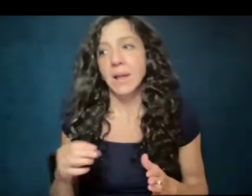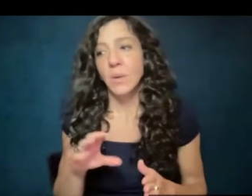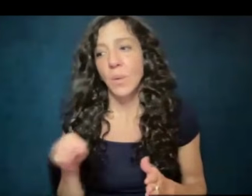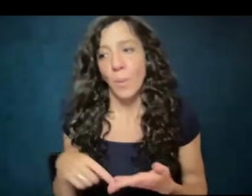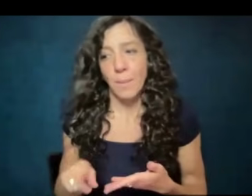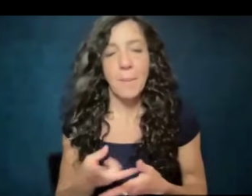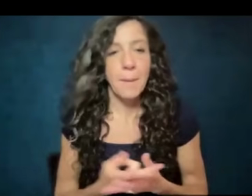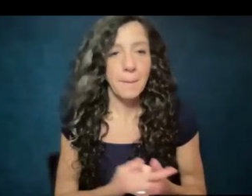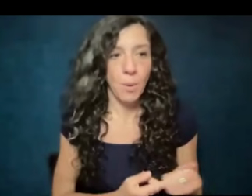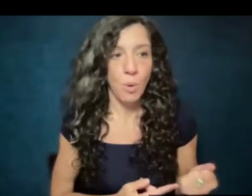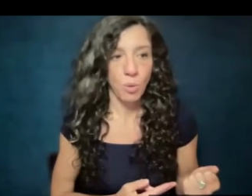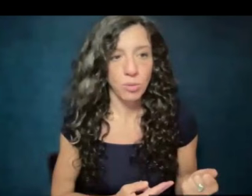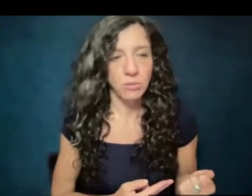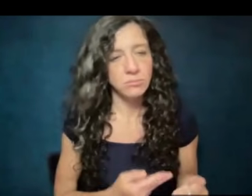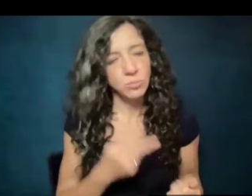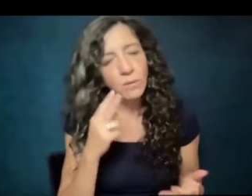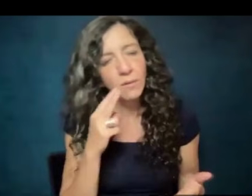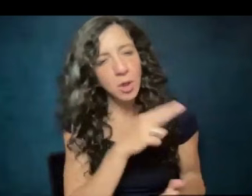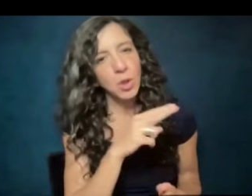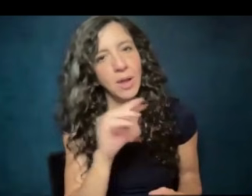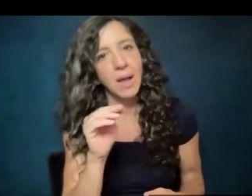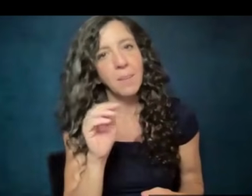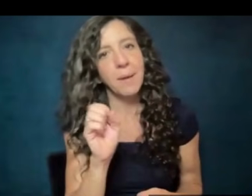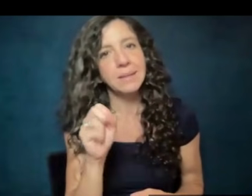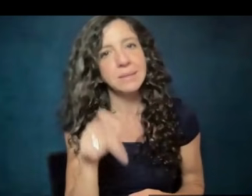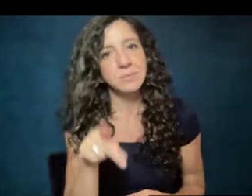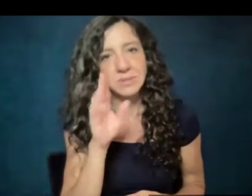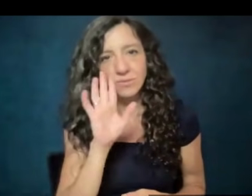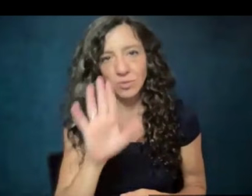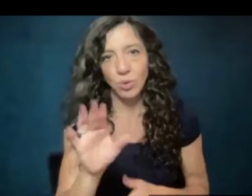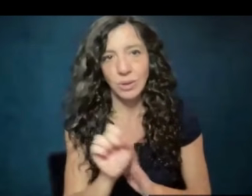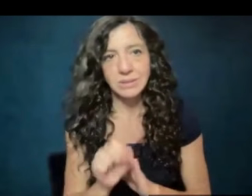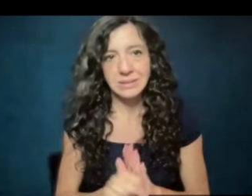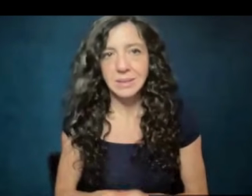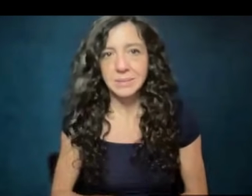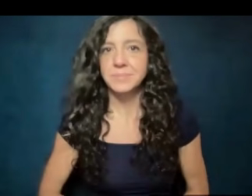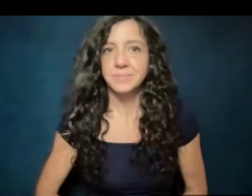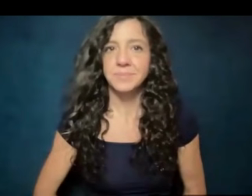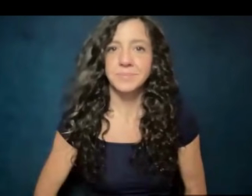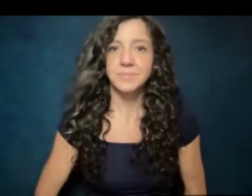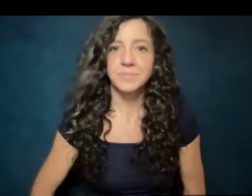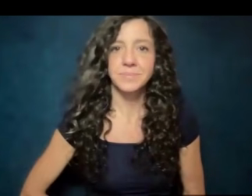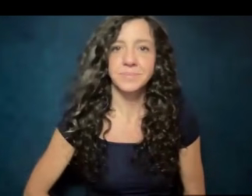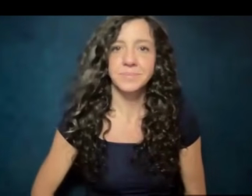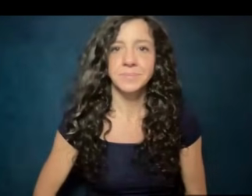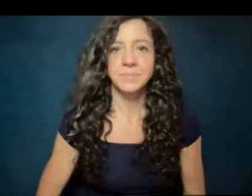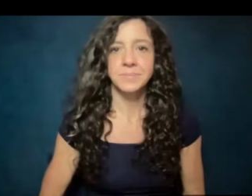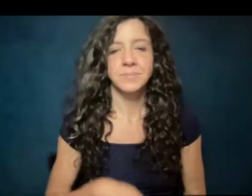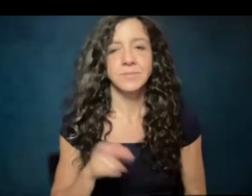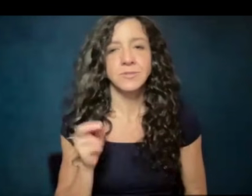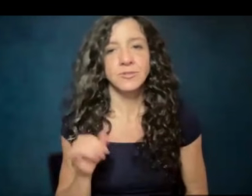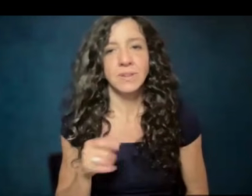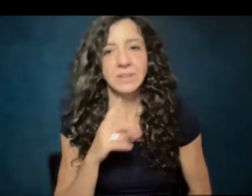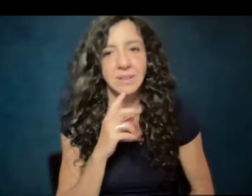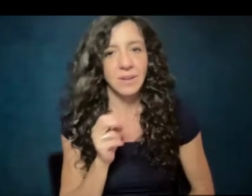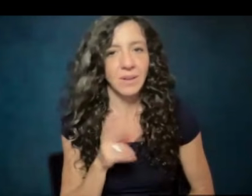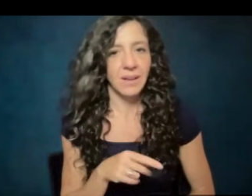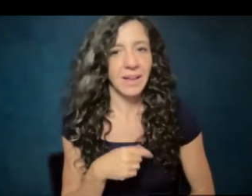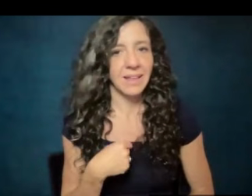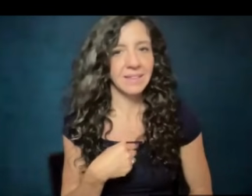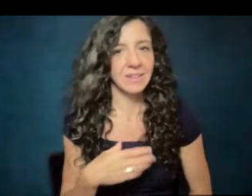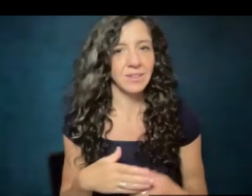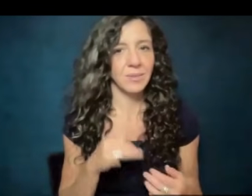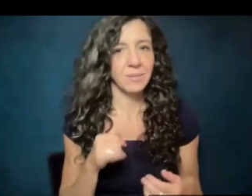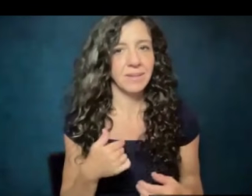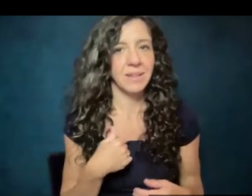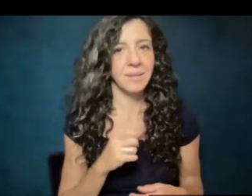co-payments. So you'll have to check out the MSPs for your state. Okay. This is almost like me asking